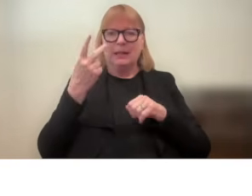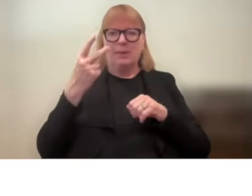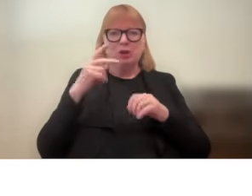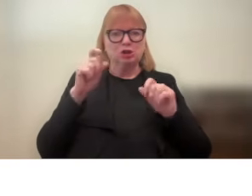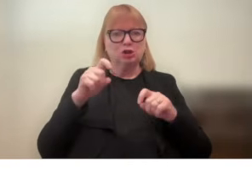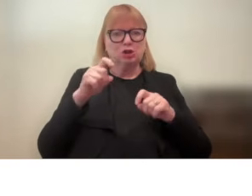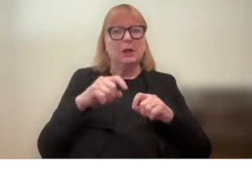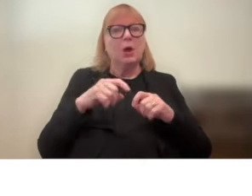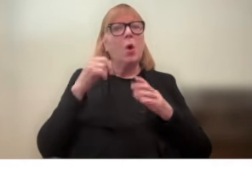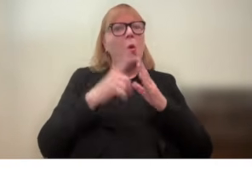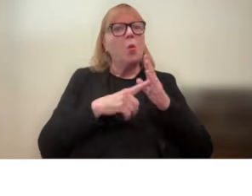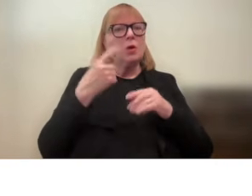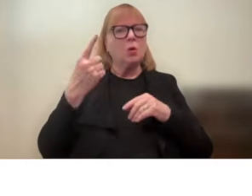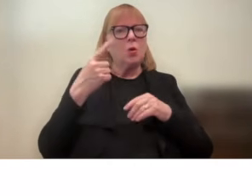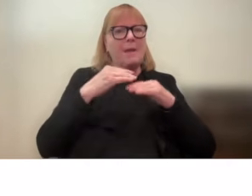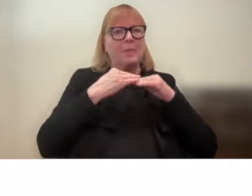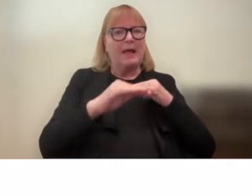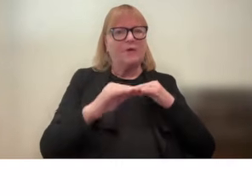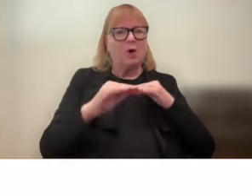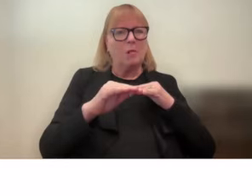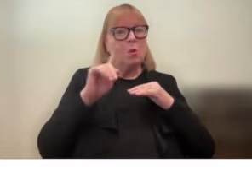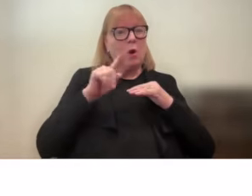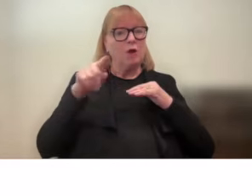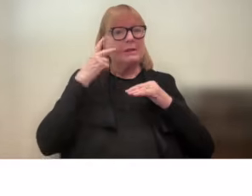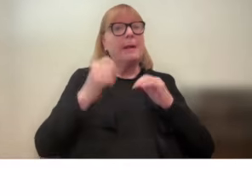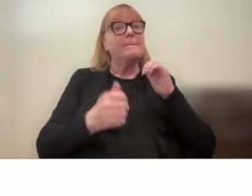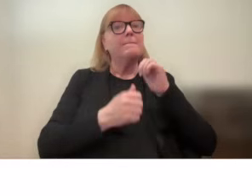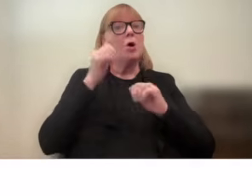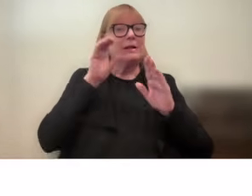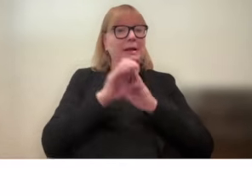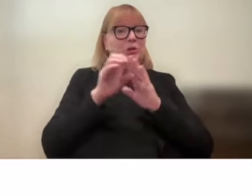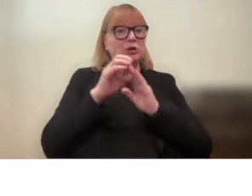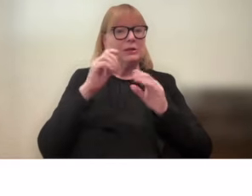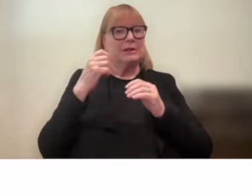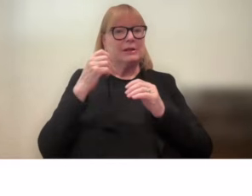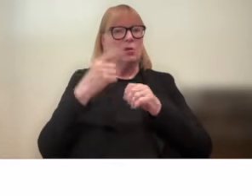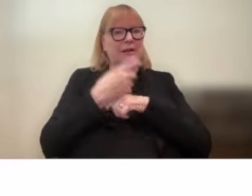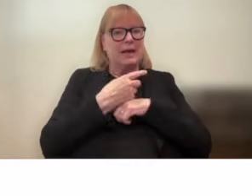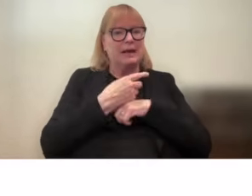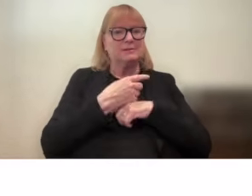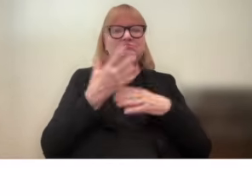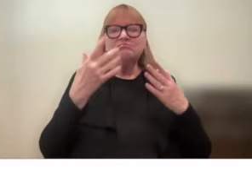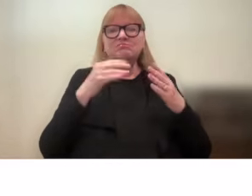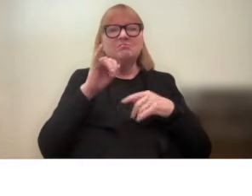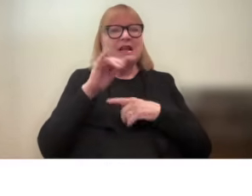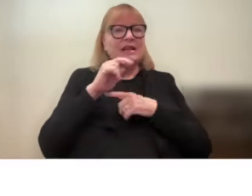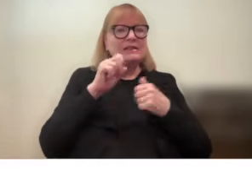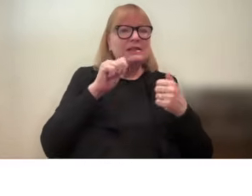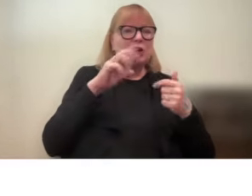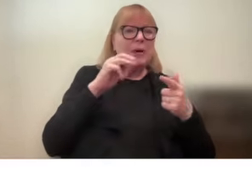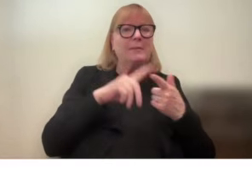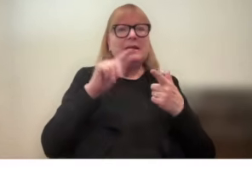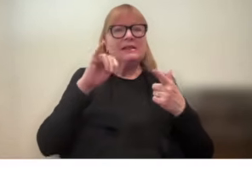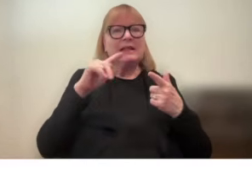couple. What's one platform where you see the most images in a day? Is it something like Instagram,